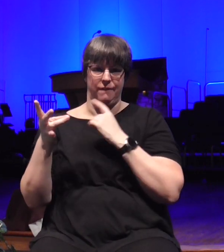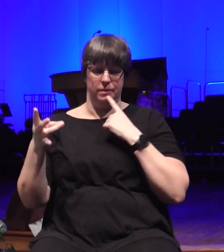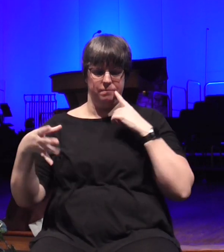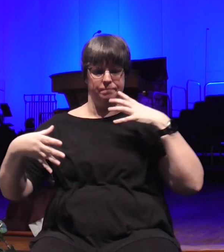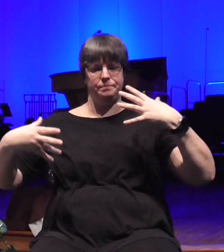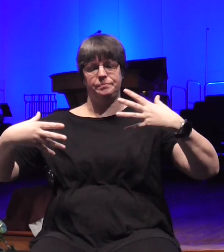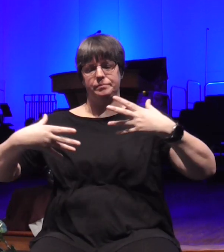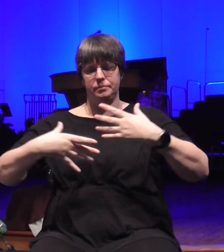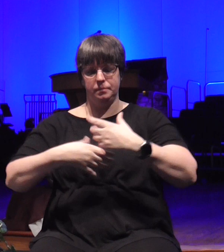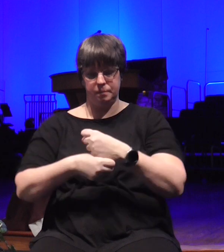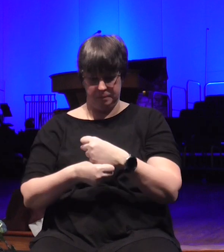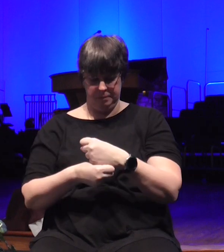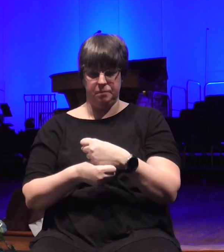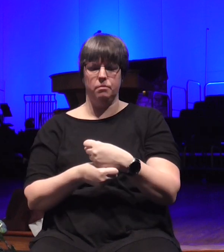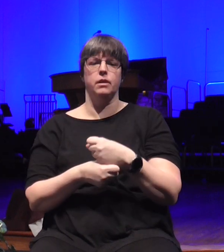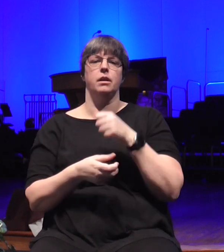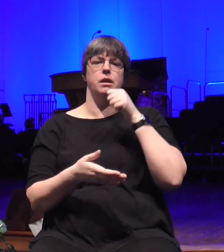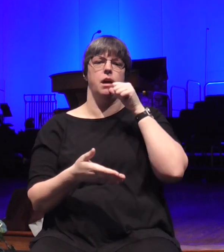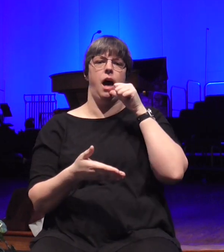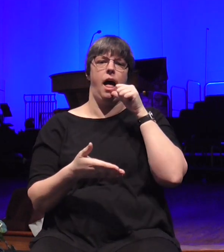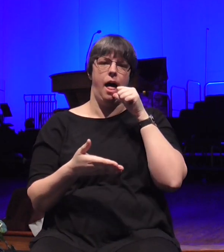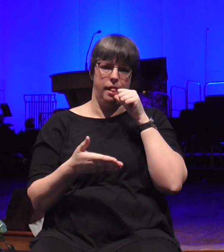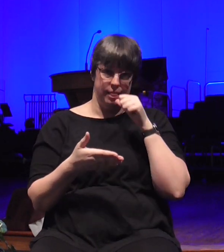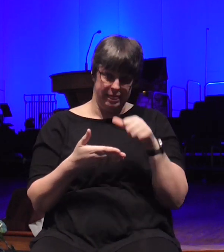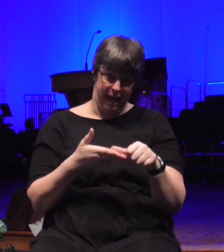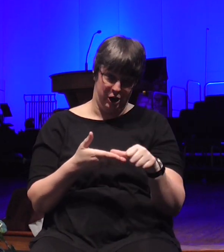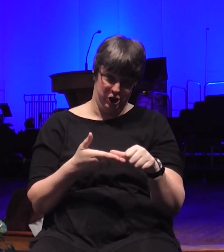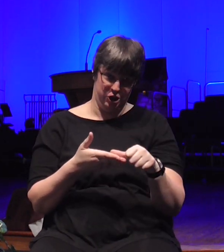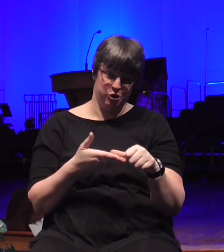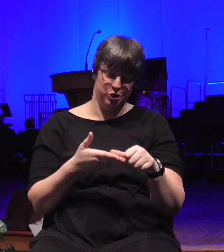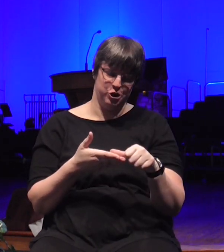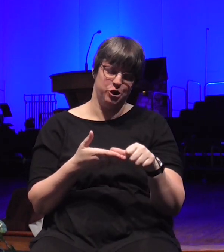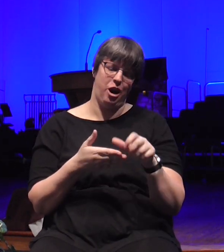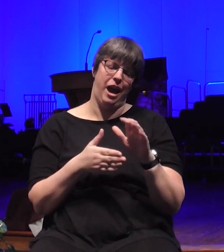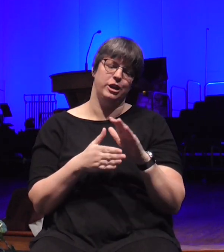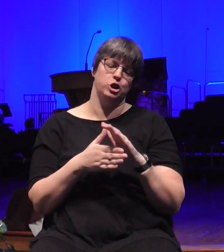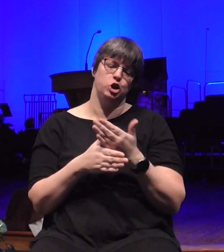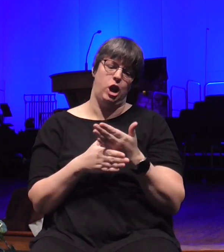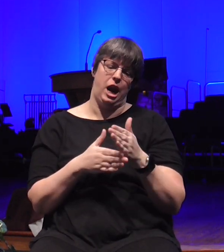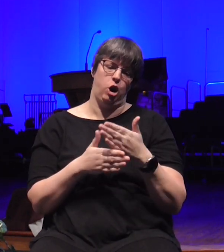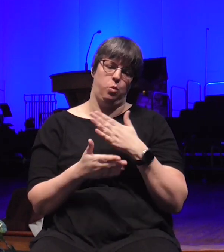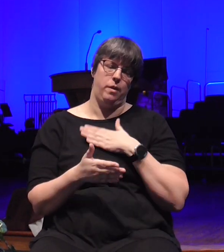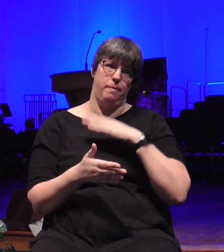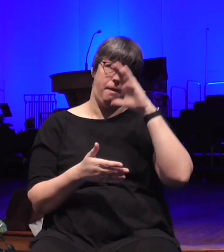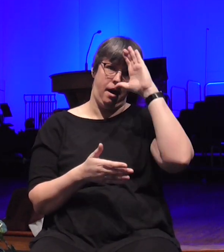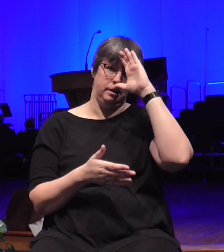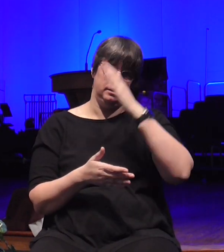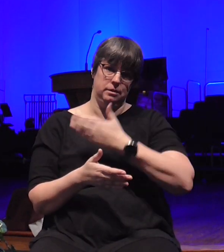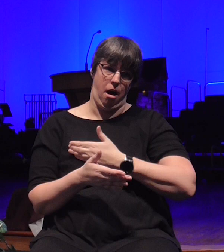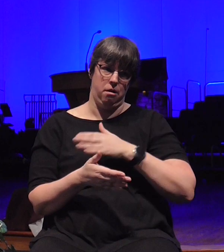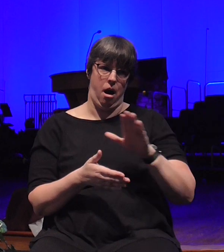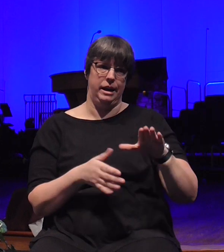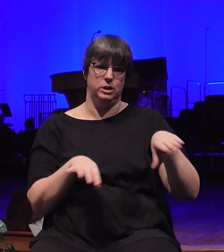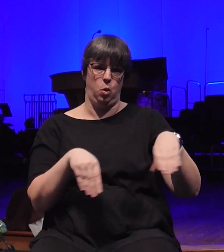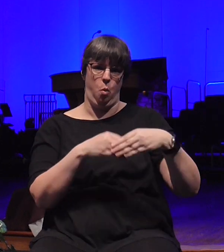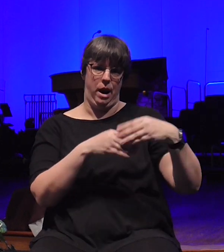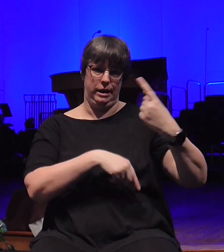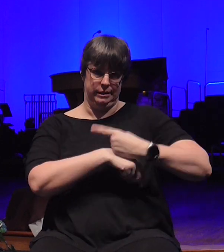I wrote to my oldest son, and I gave it to him on his wedding day, 20 years ago